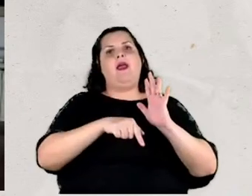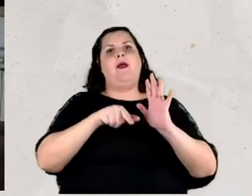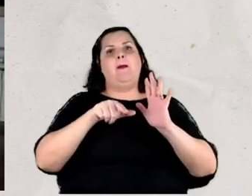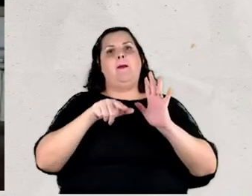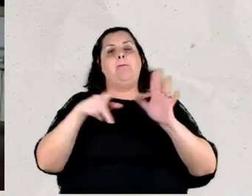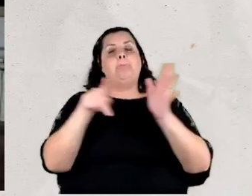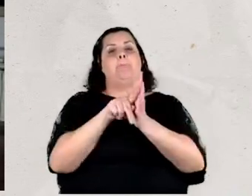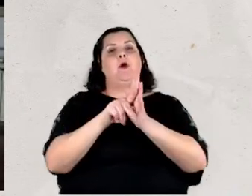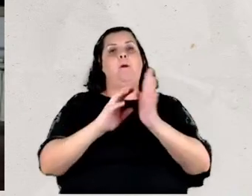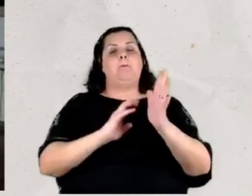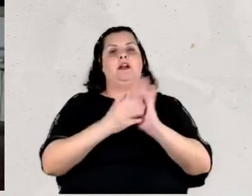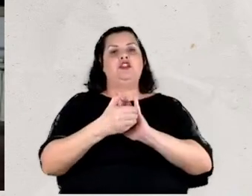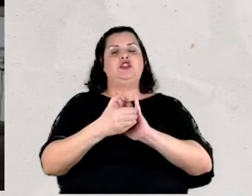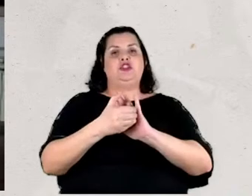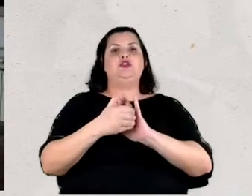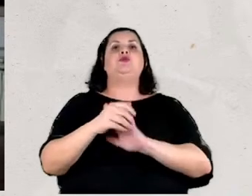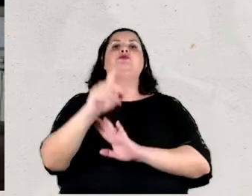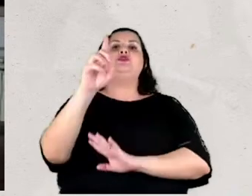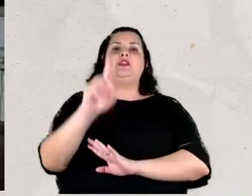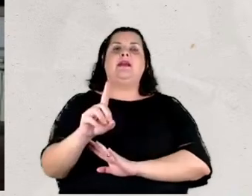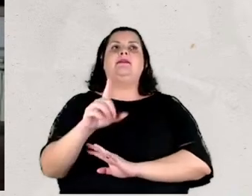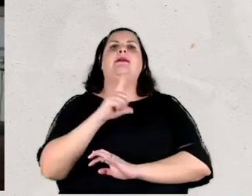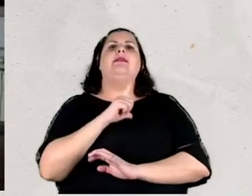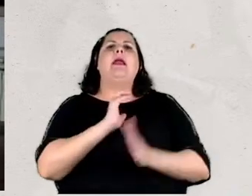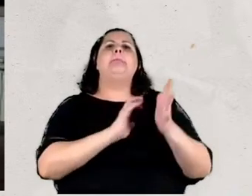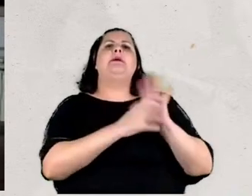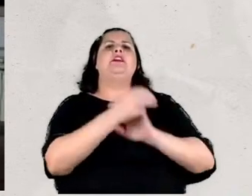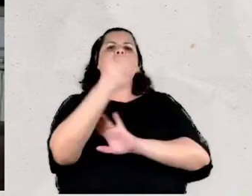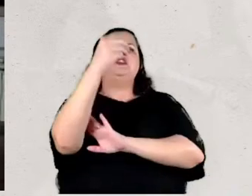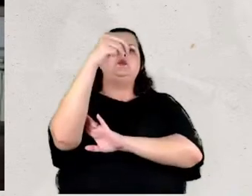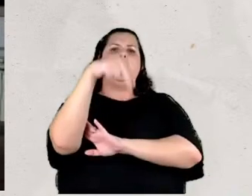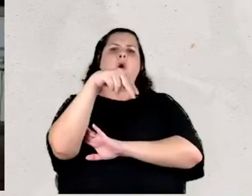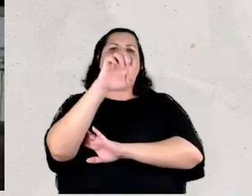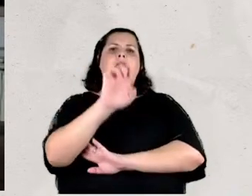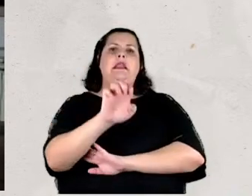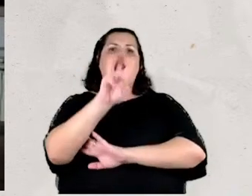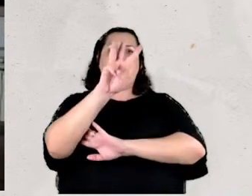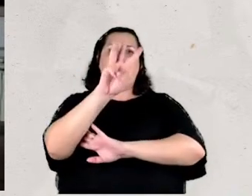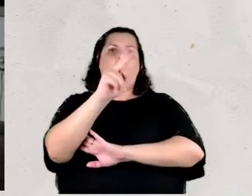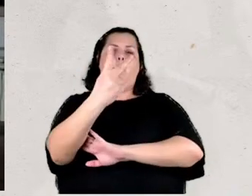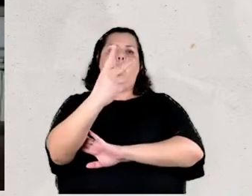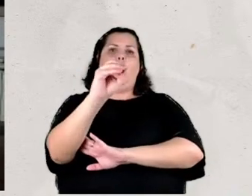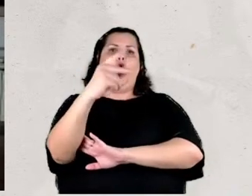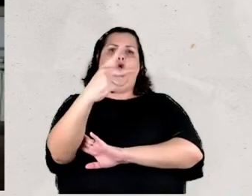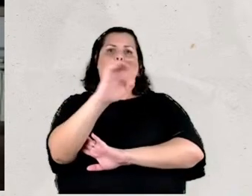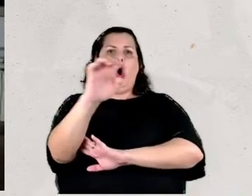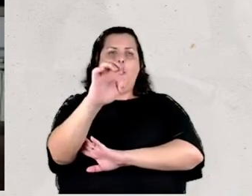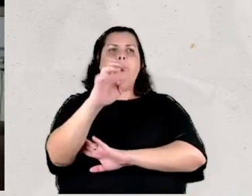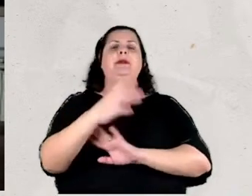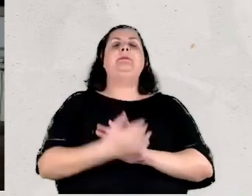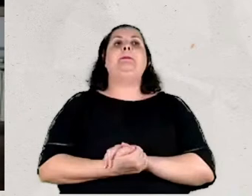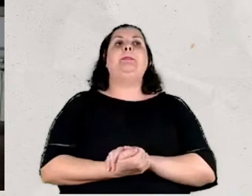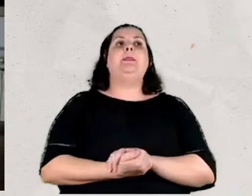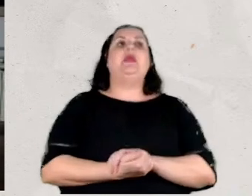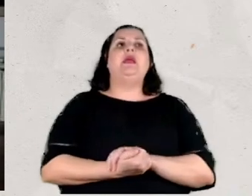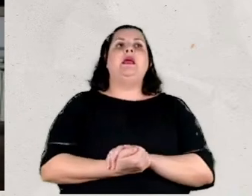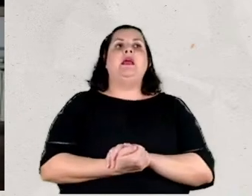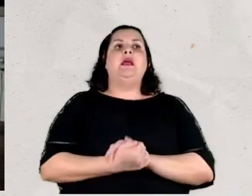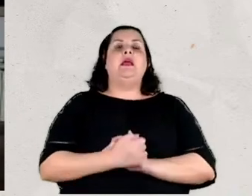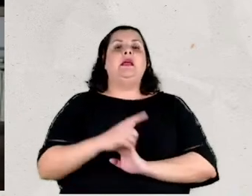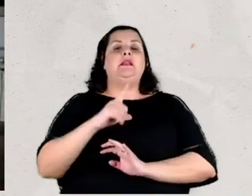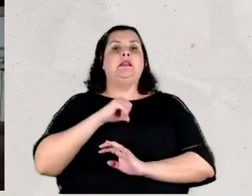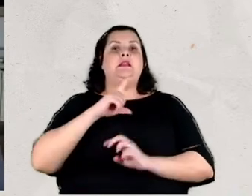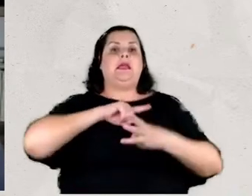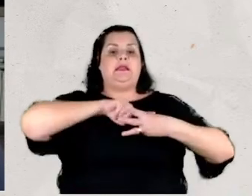Yamina, and Lieberman's Yisrael Beiteinu. Three right-wing parties broke with